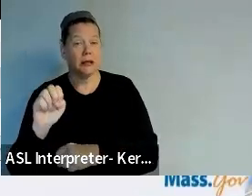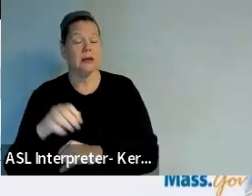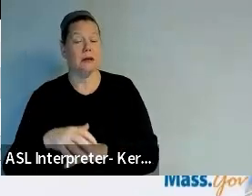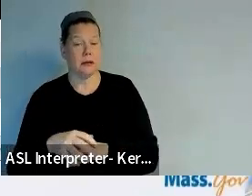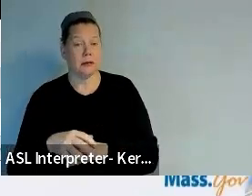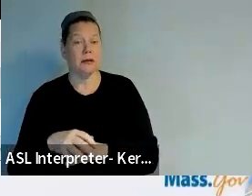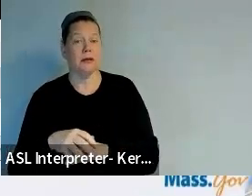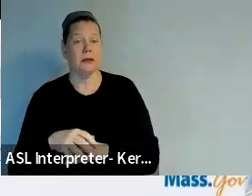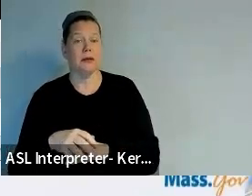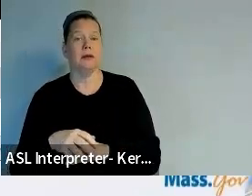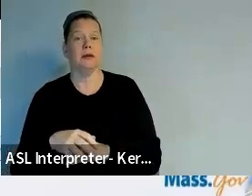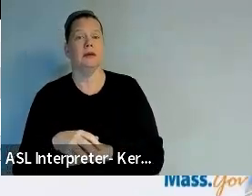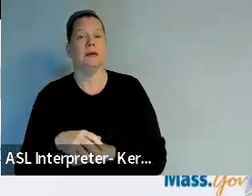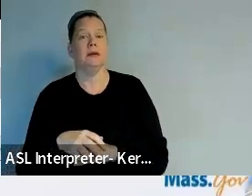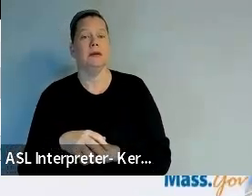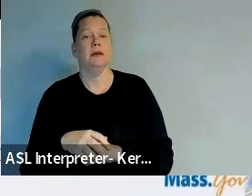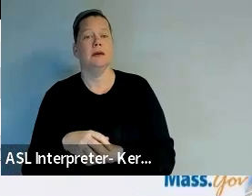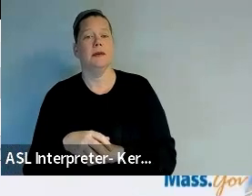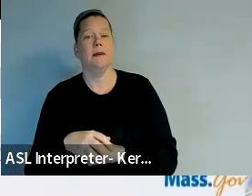review.